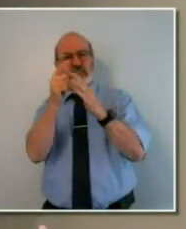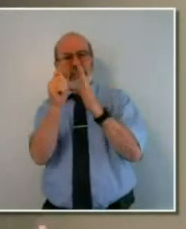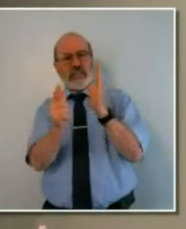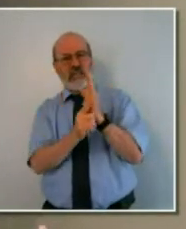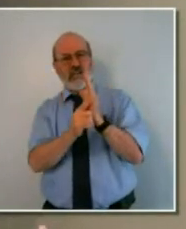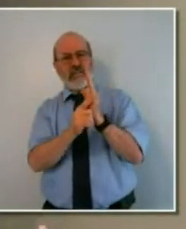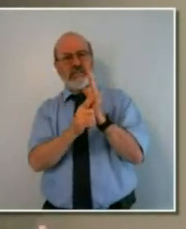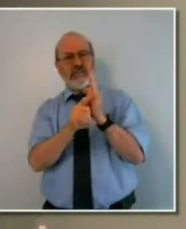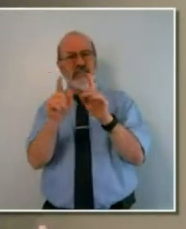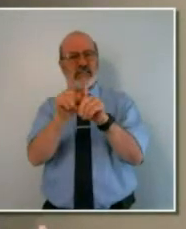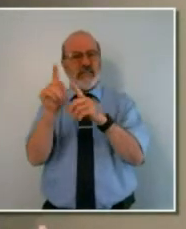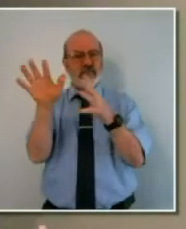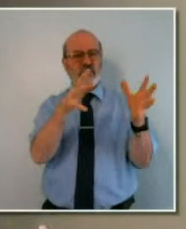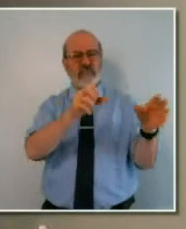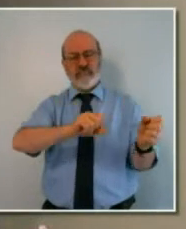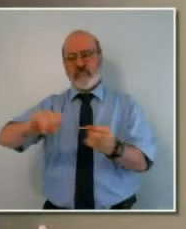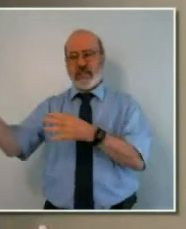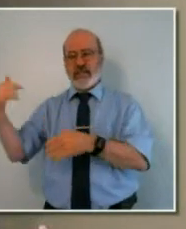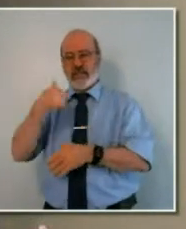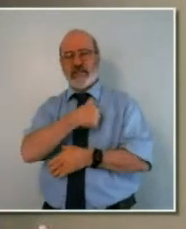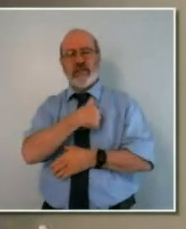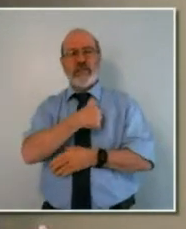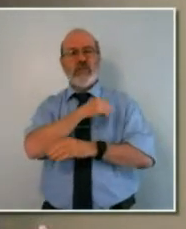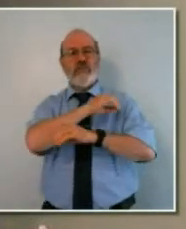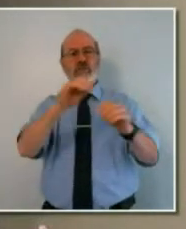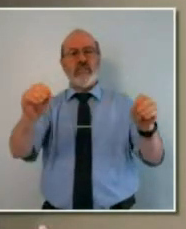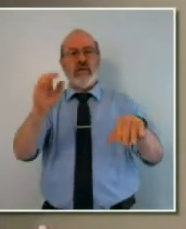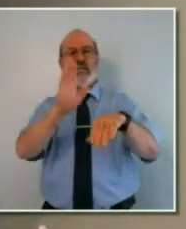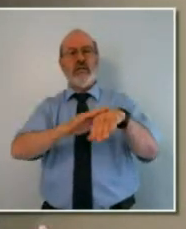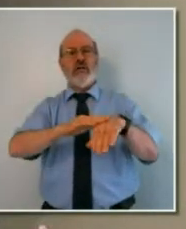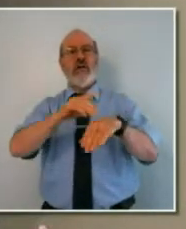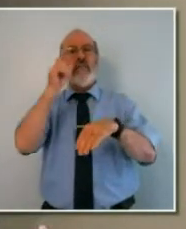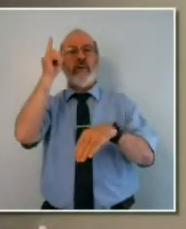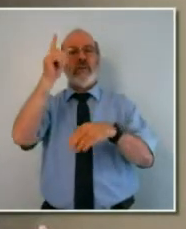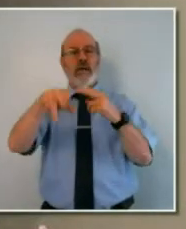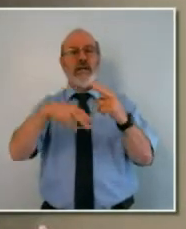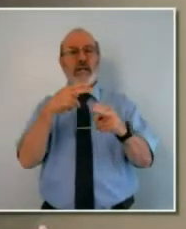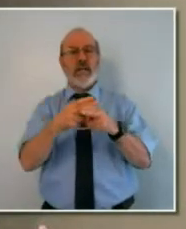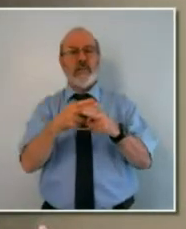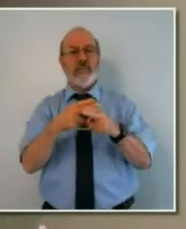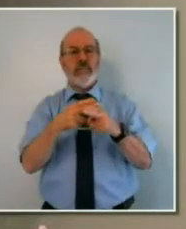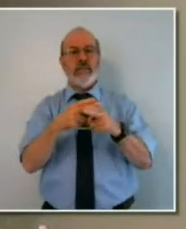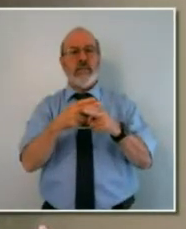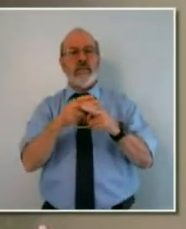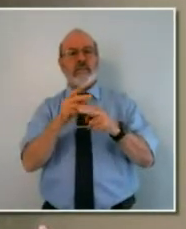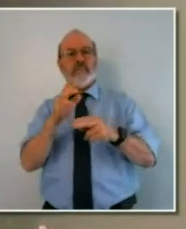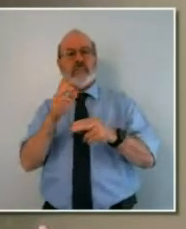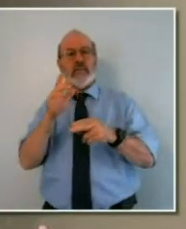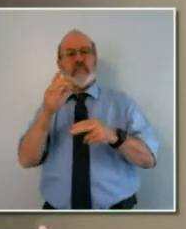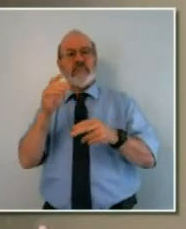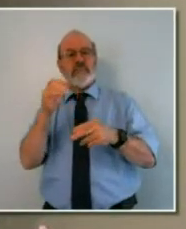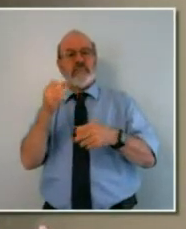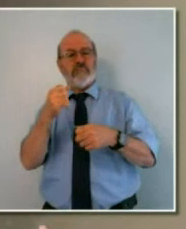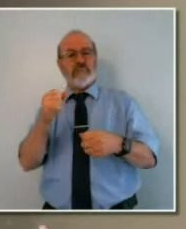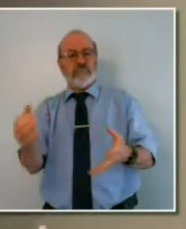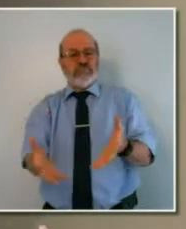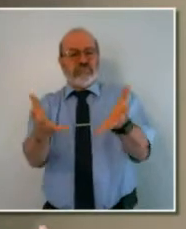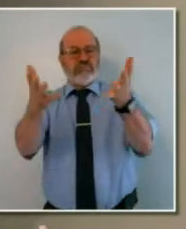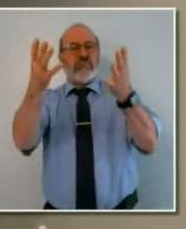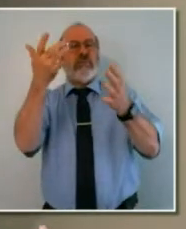away. There is none that calleth upon thy name, that stirreth up himself to take hold of